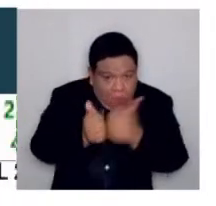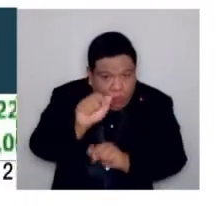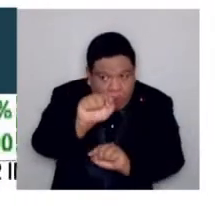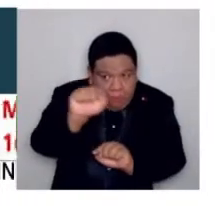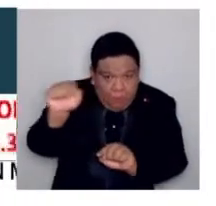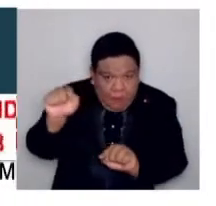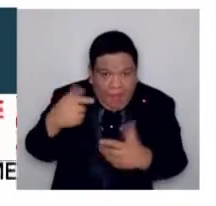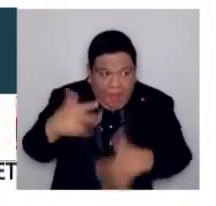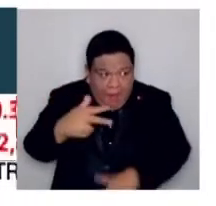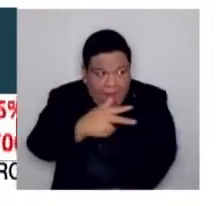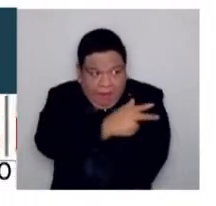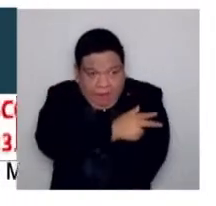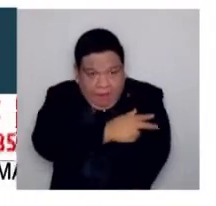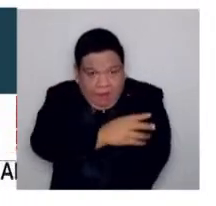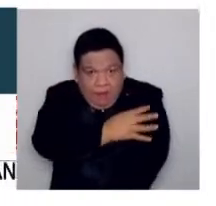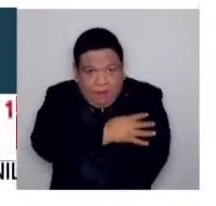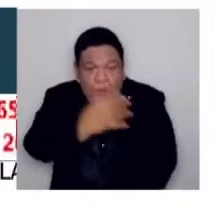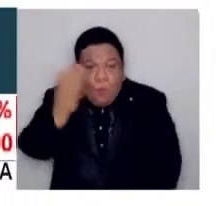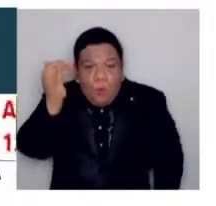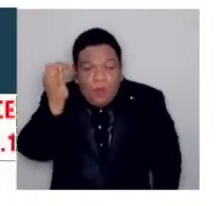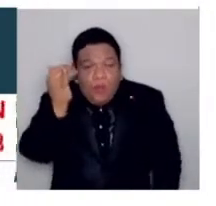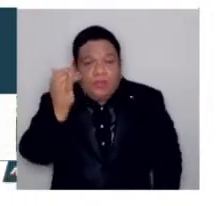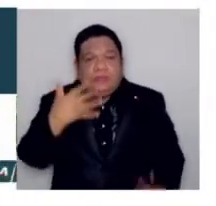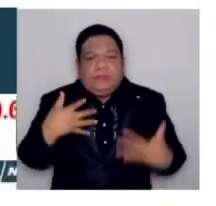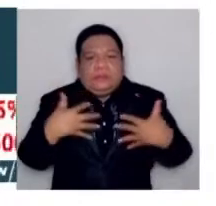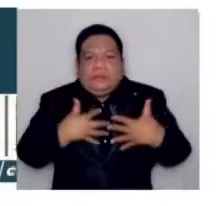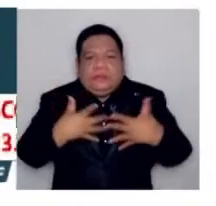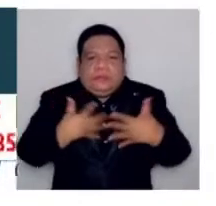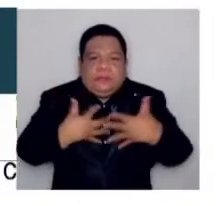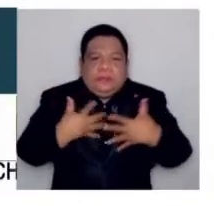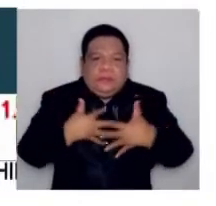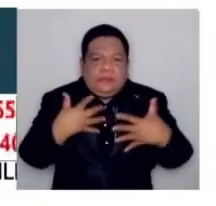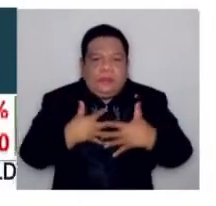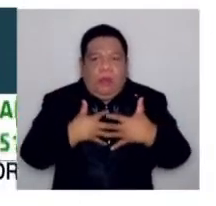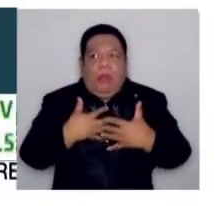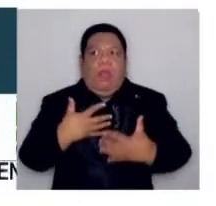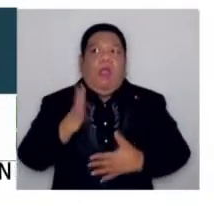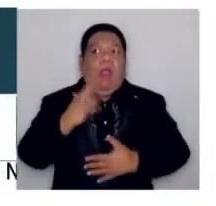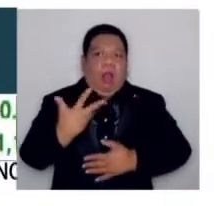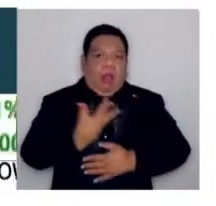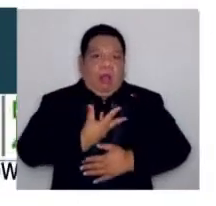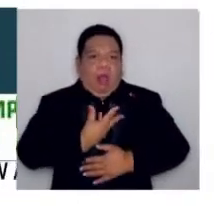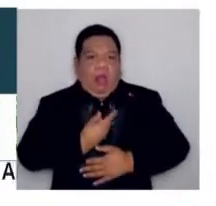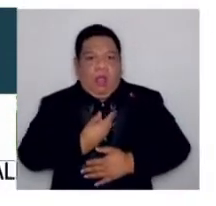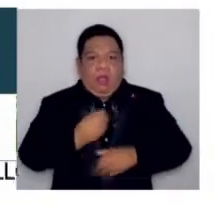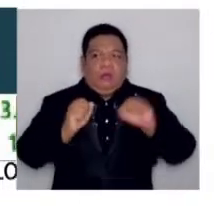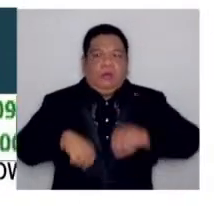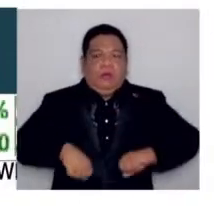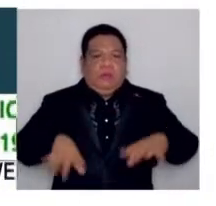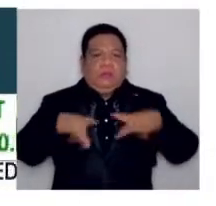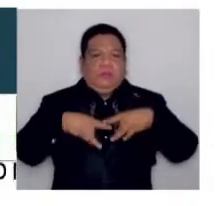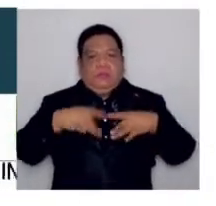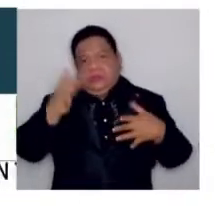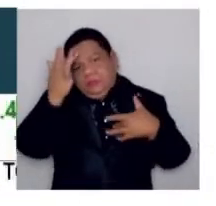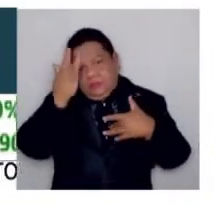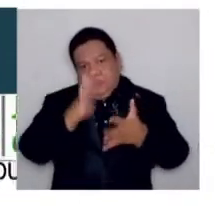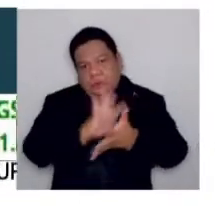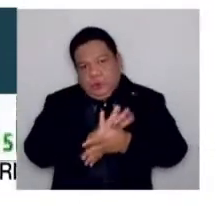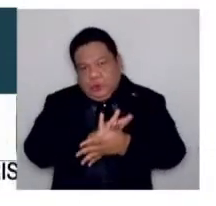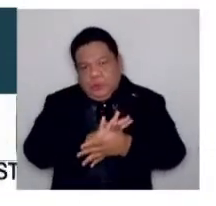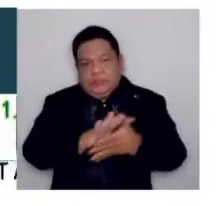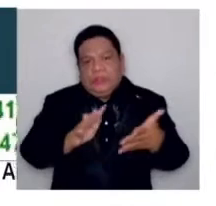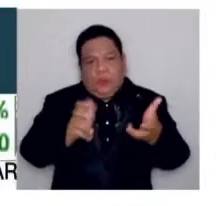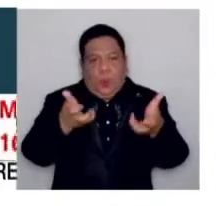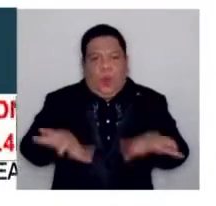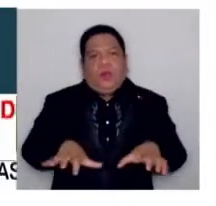getting this, it is because of their fear that they might get COVID again. Mm-hmm. No, so ayaw